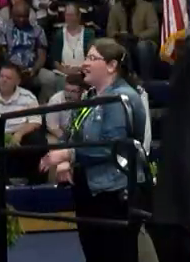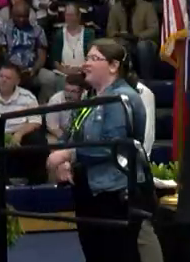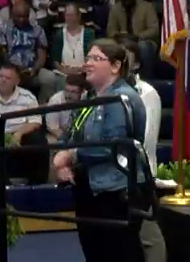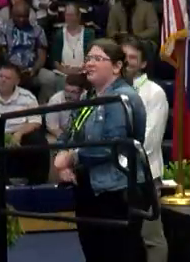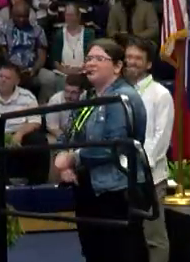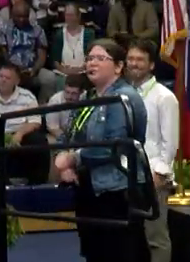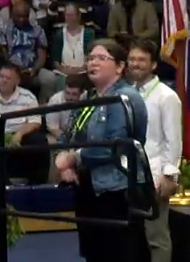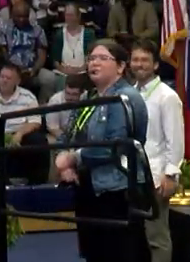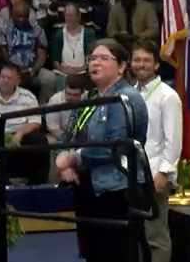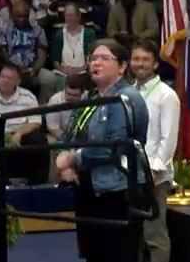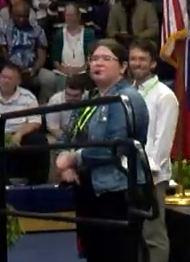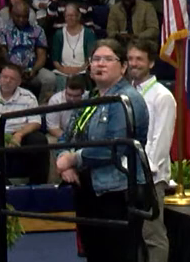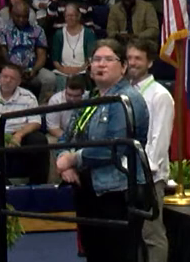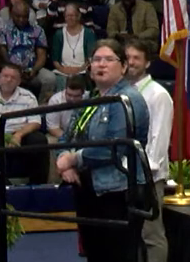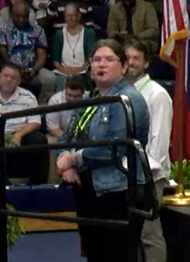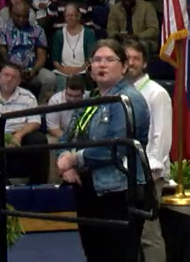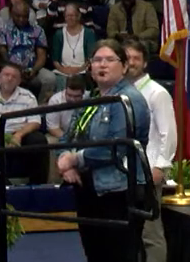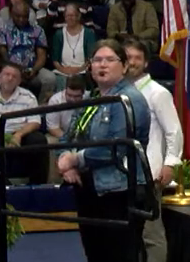Carmen Souza.